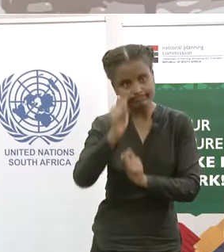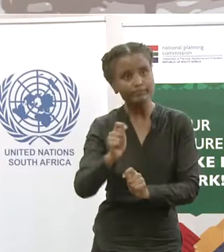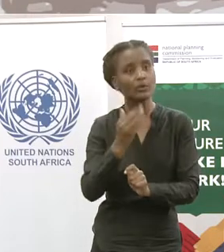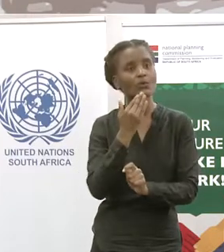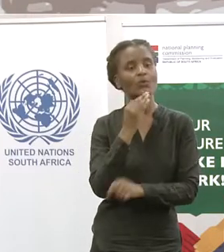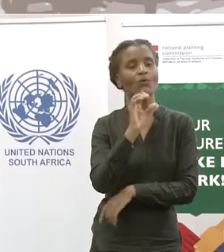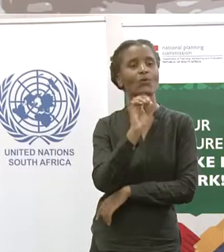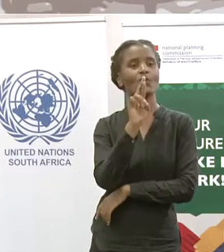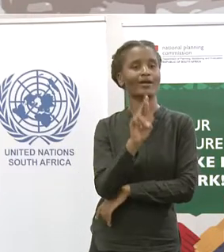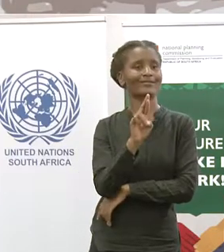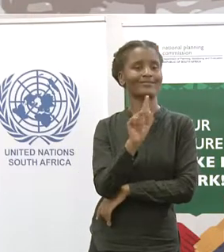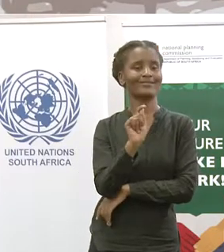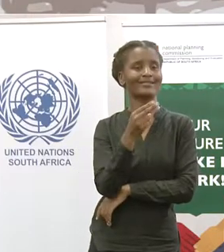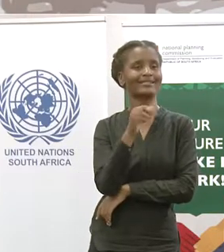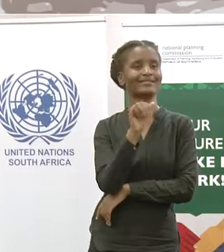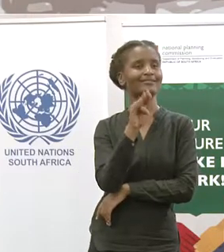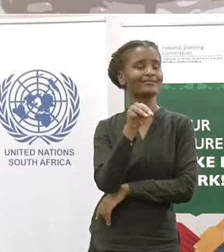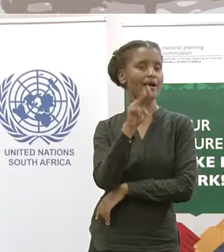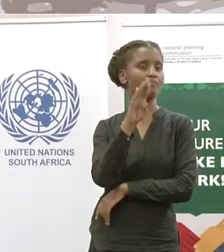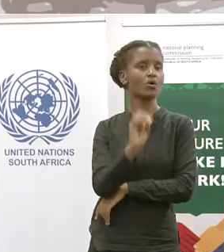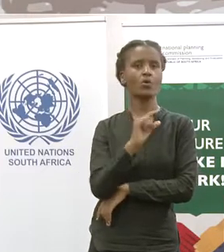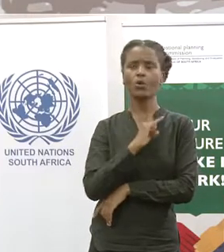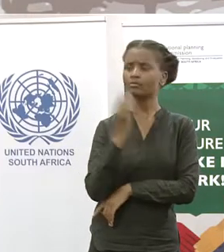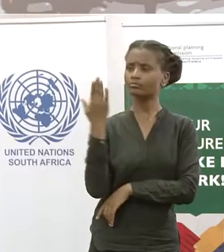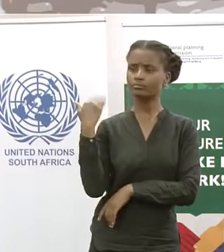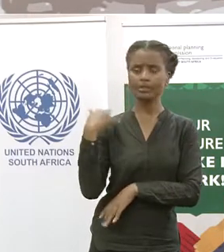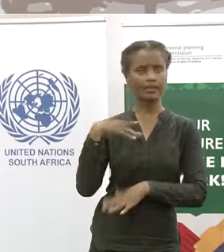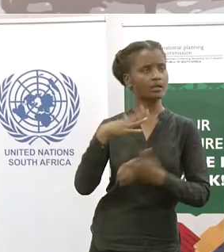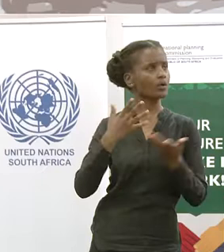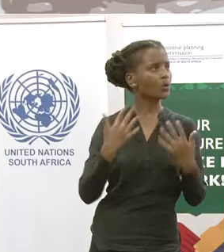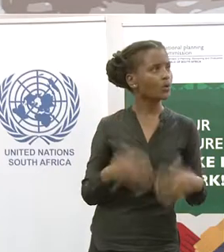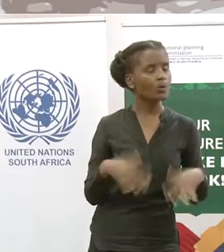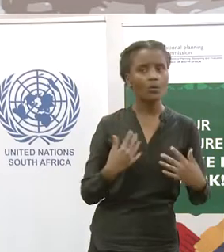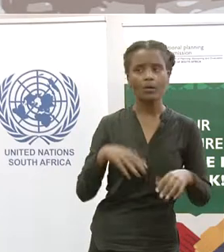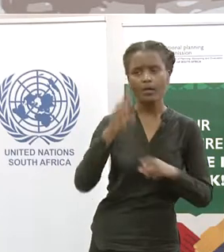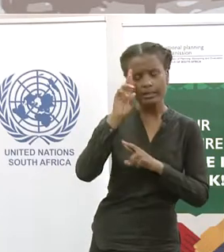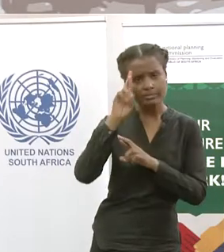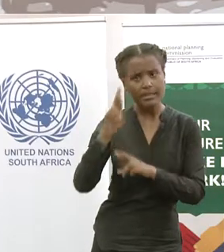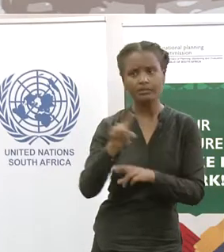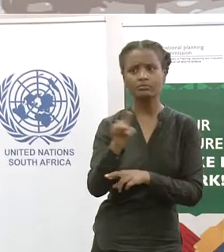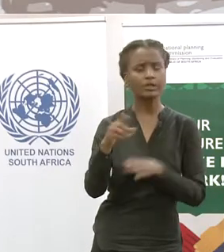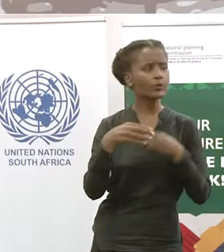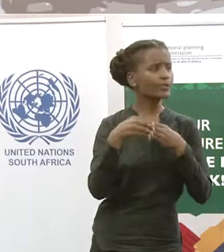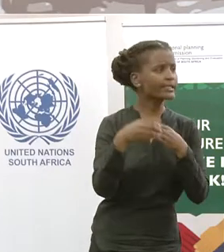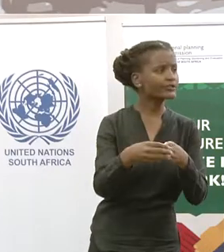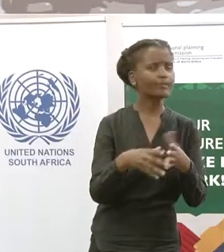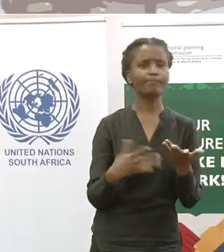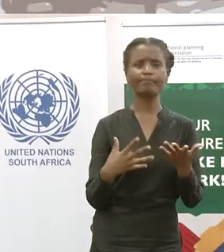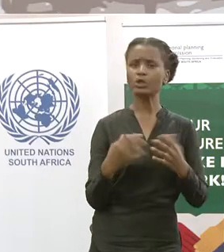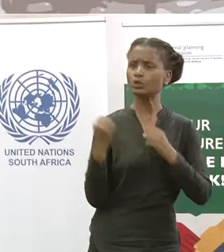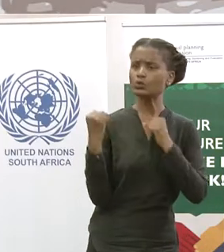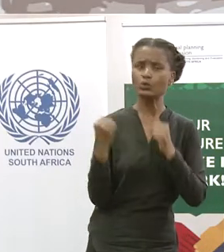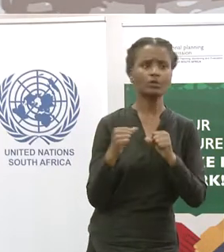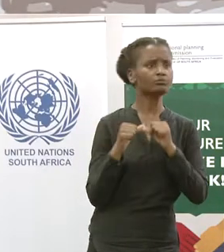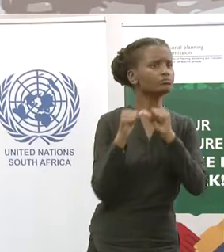Tambo, someone I always respected and looked up to for ideology, leadership, and resilience. How much